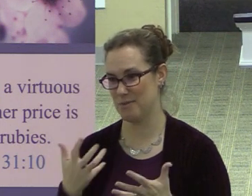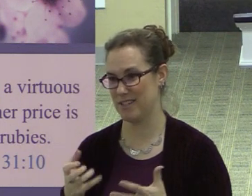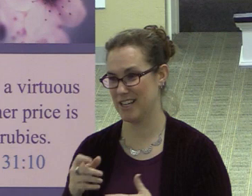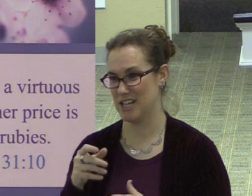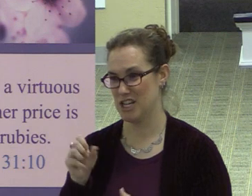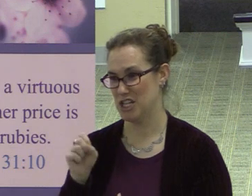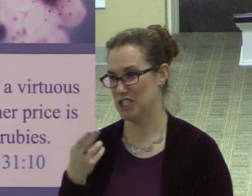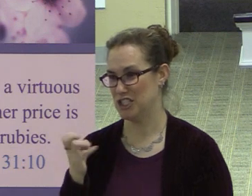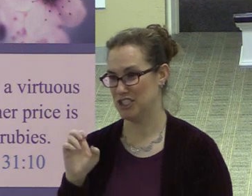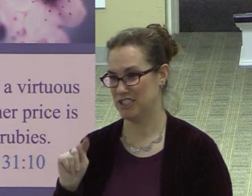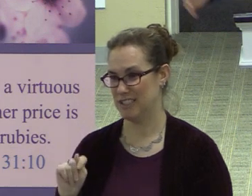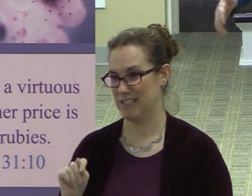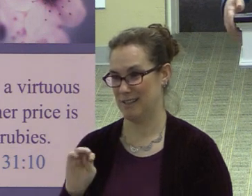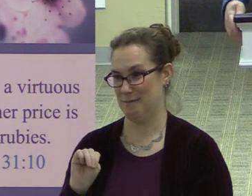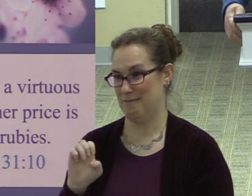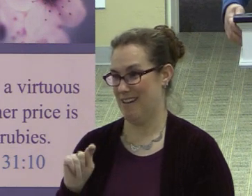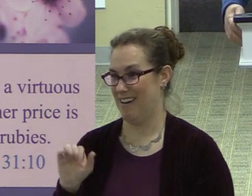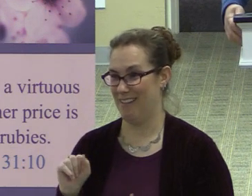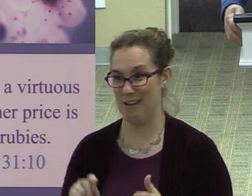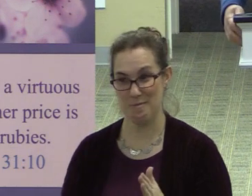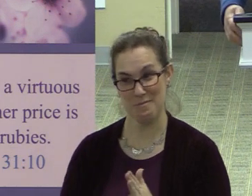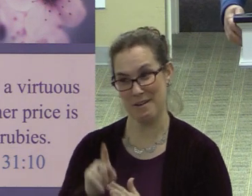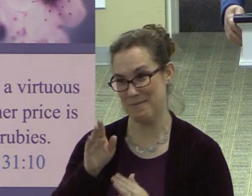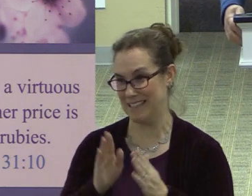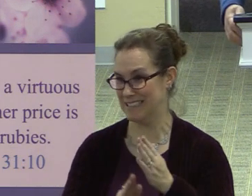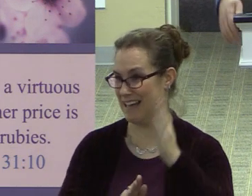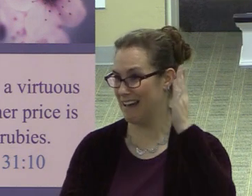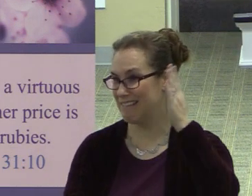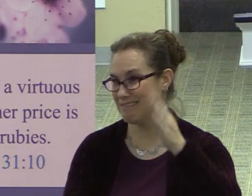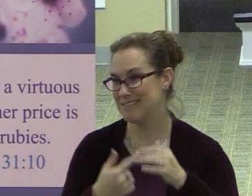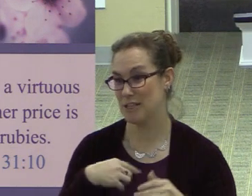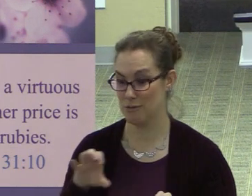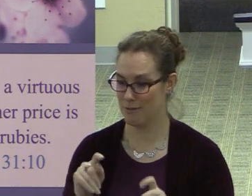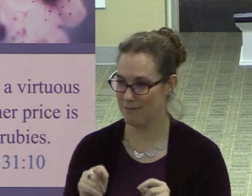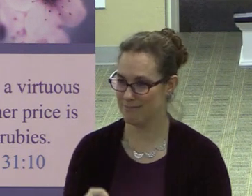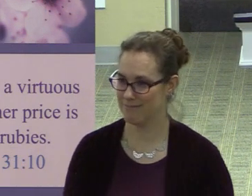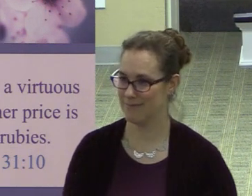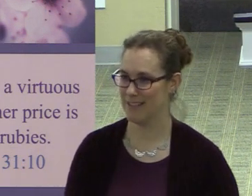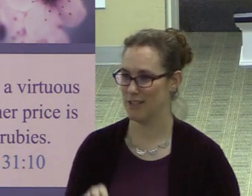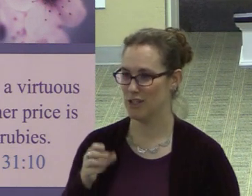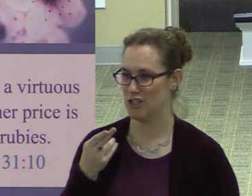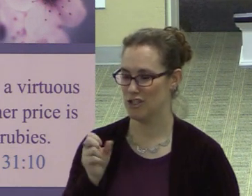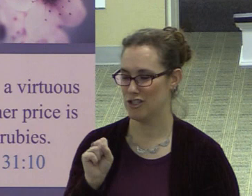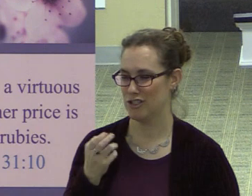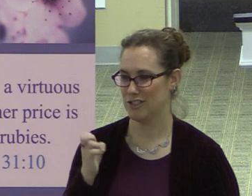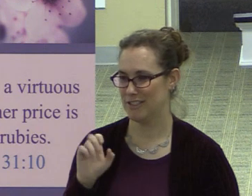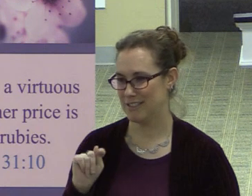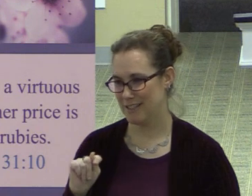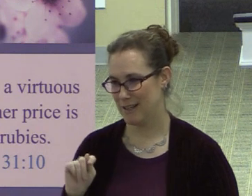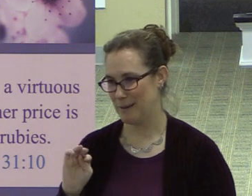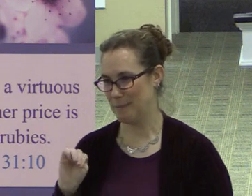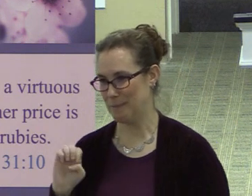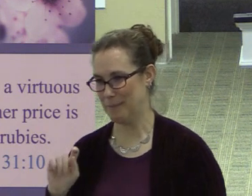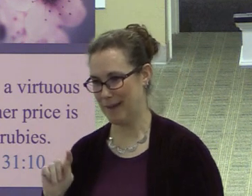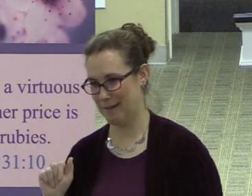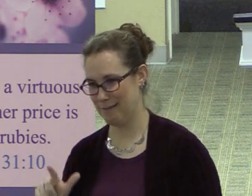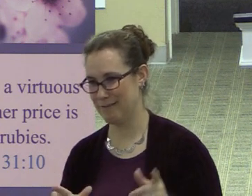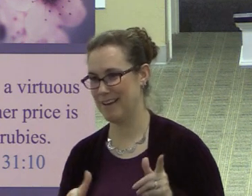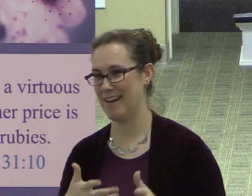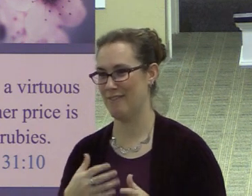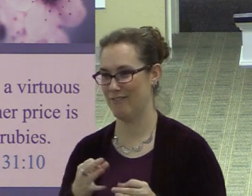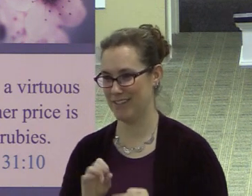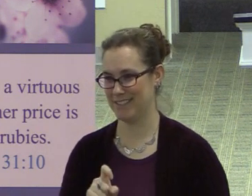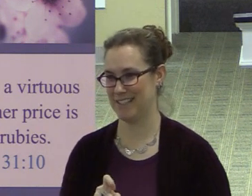metal and run it up the side. I said, do it. And so he did. He just bent sheet metal up, ran it right up the side, riveted it down, and I was on the road